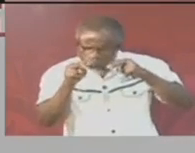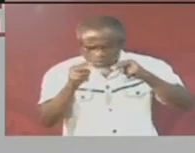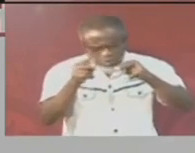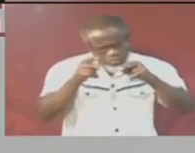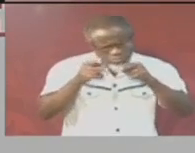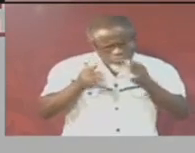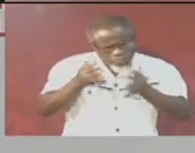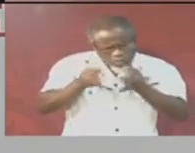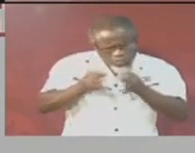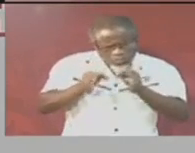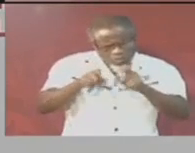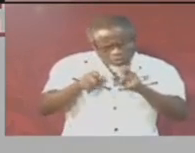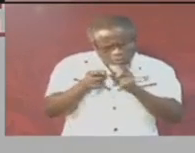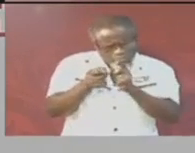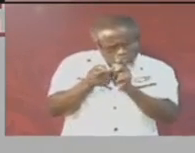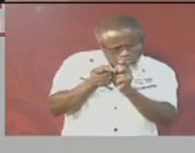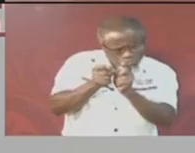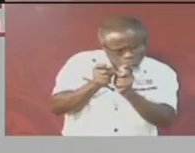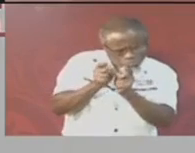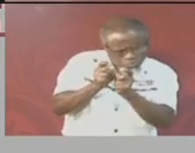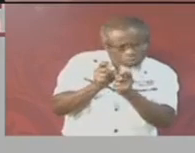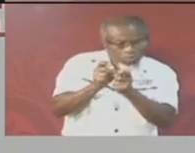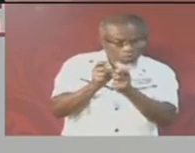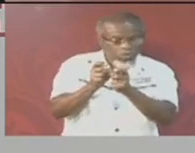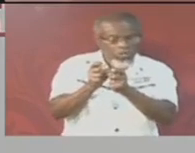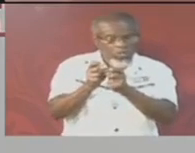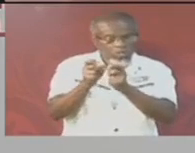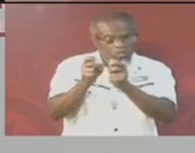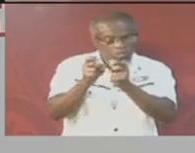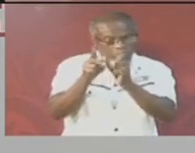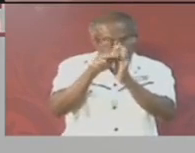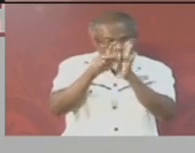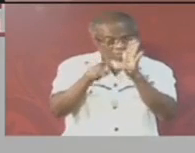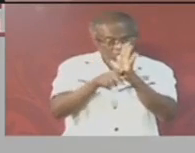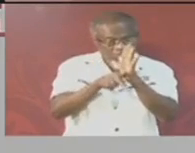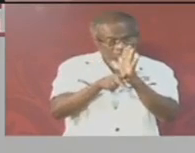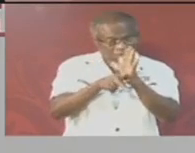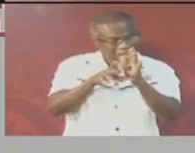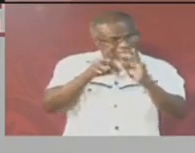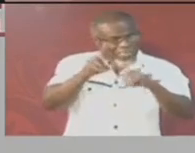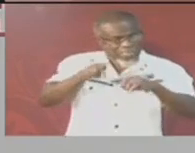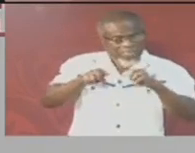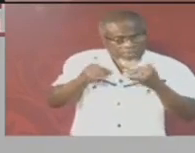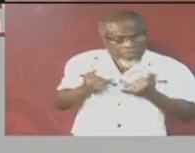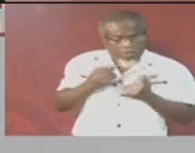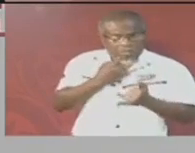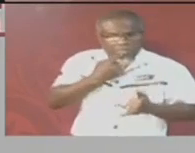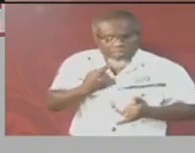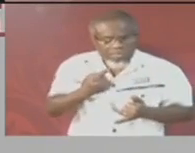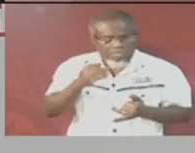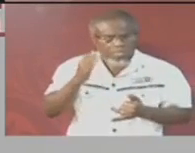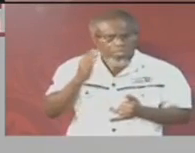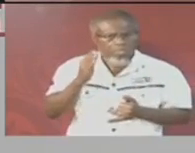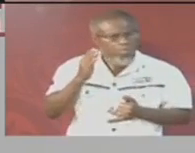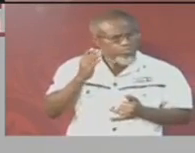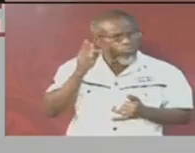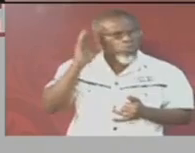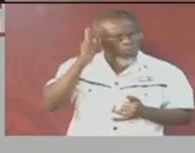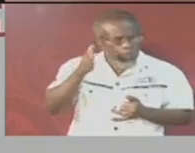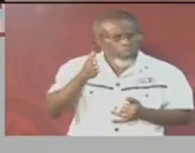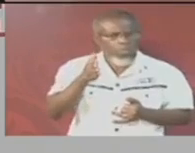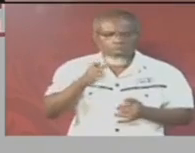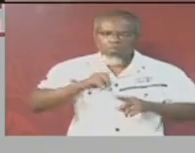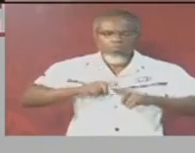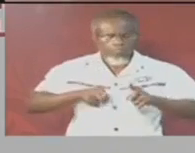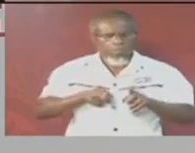or rearranging, as the question suggested, I cannot now say whether that will be necessary. All I